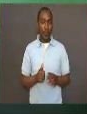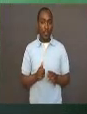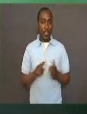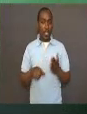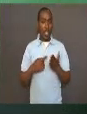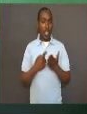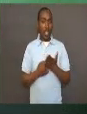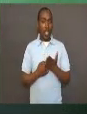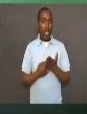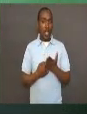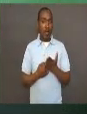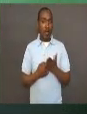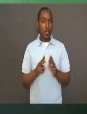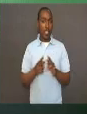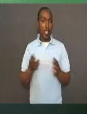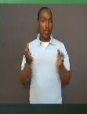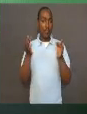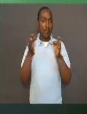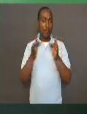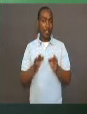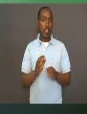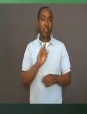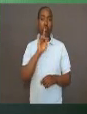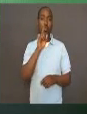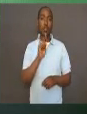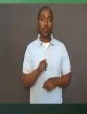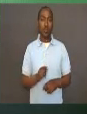This was an important fact.